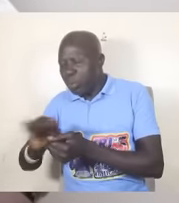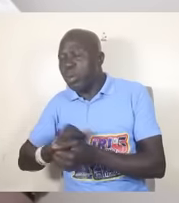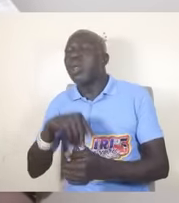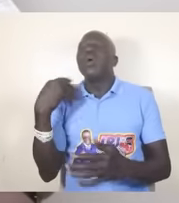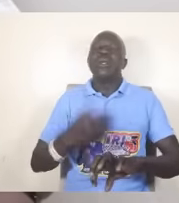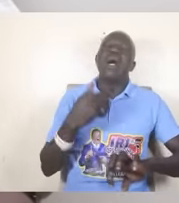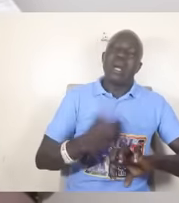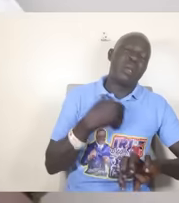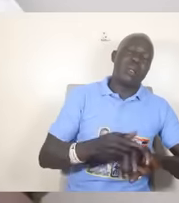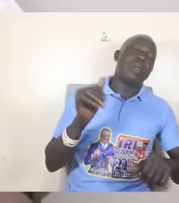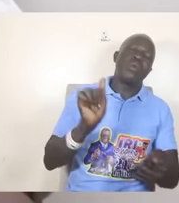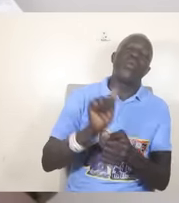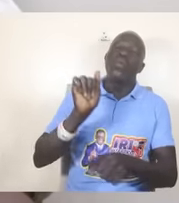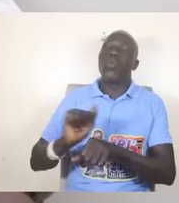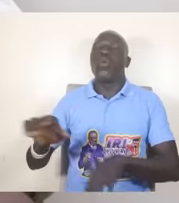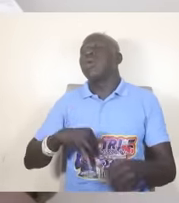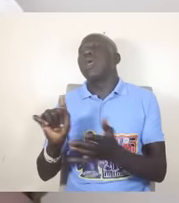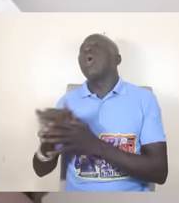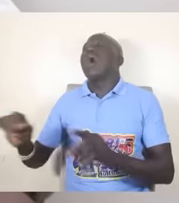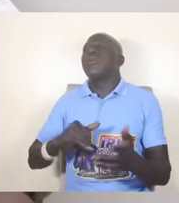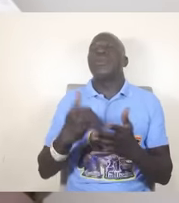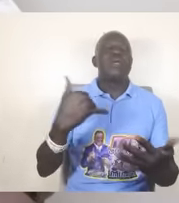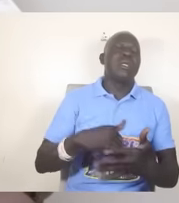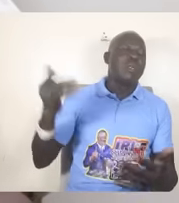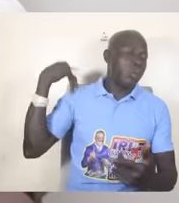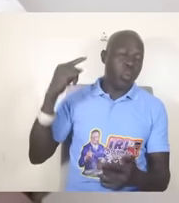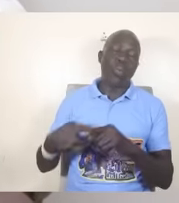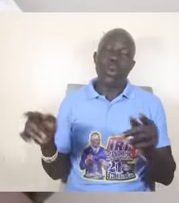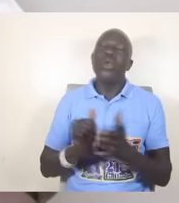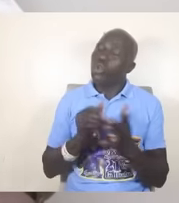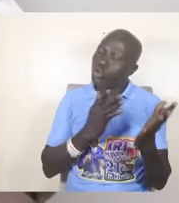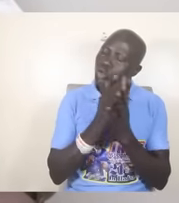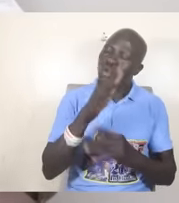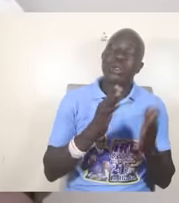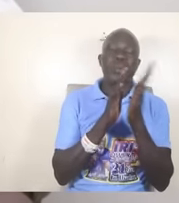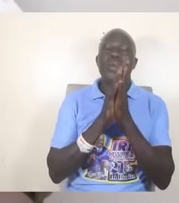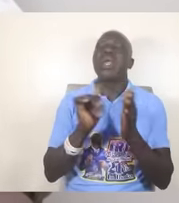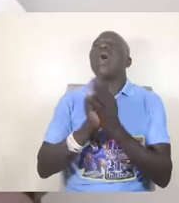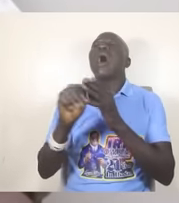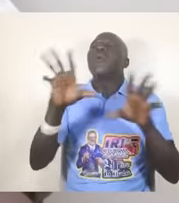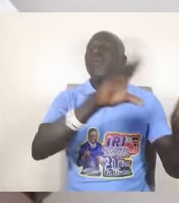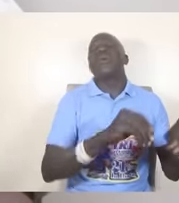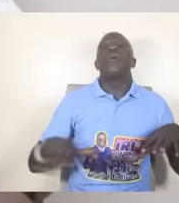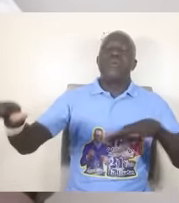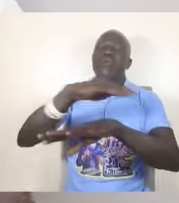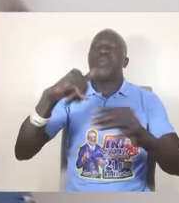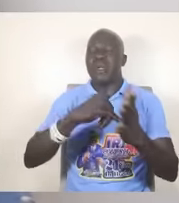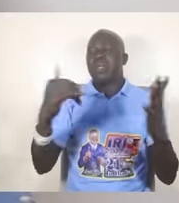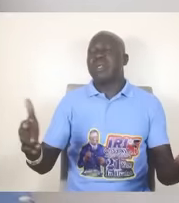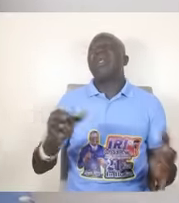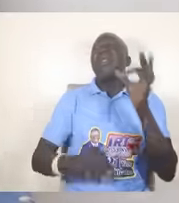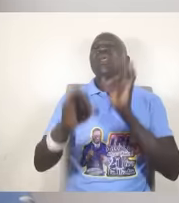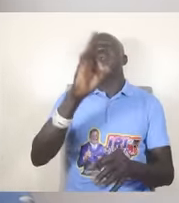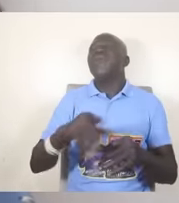I want to say all these strong what is say? I've done it. I'm padura. Through prayer. I'm padam mumi bori. I welcome them. To